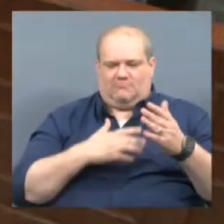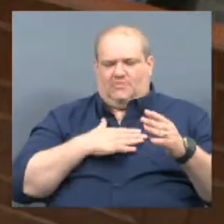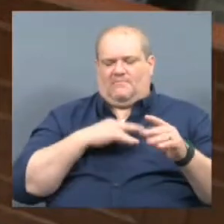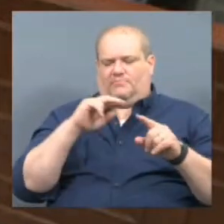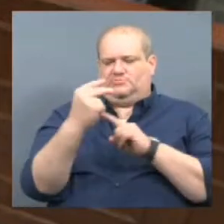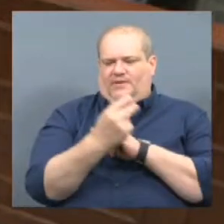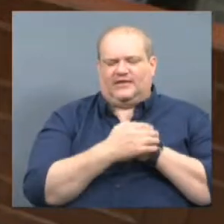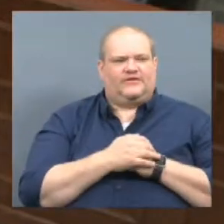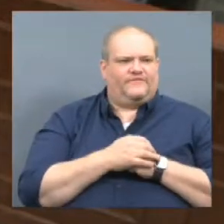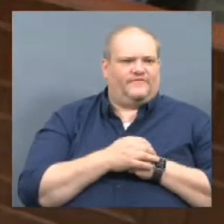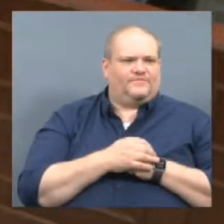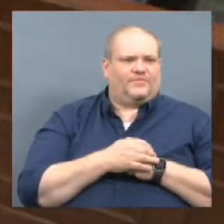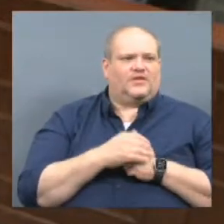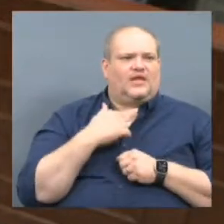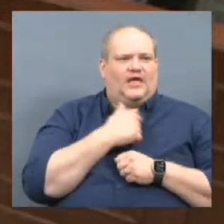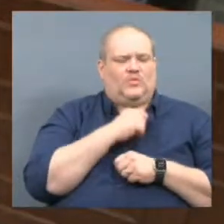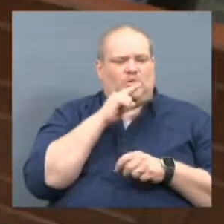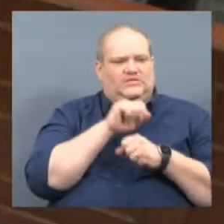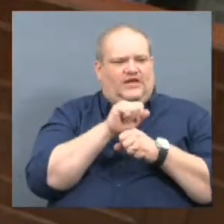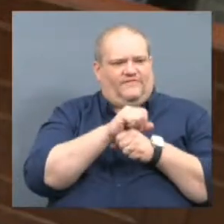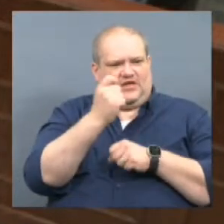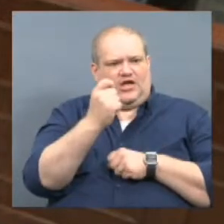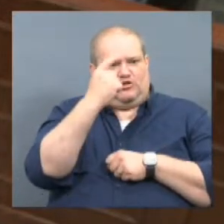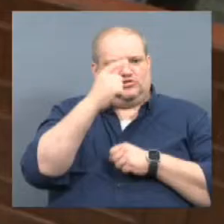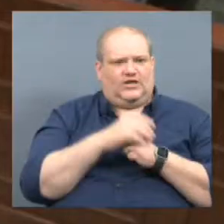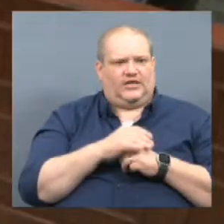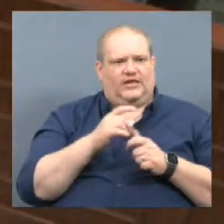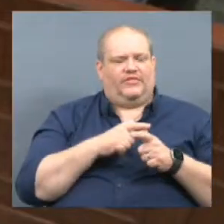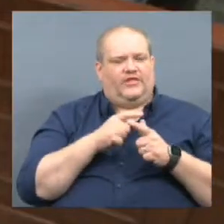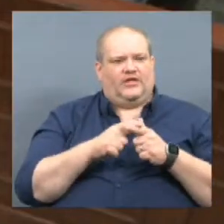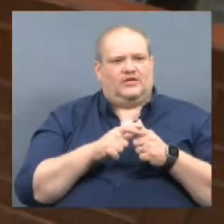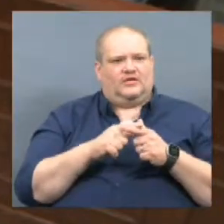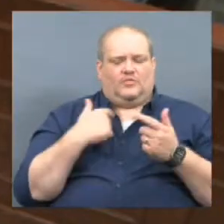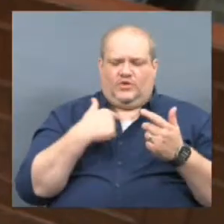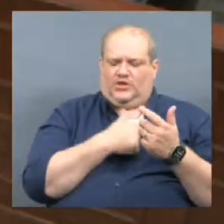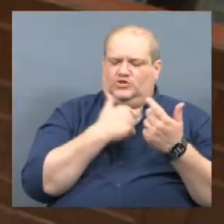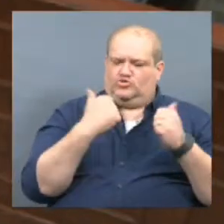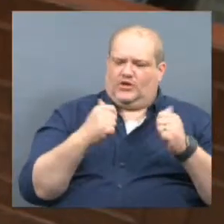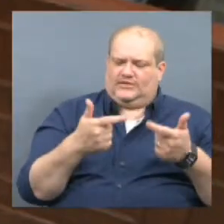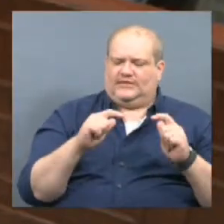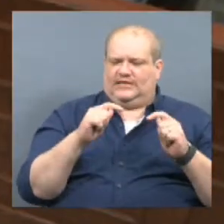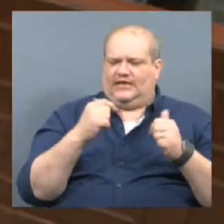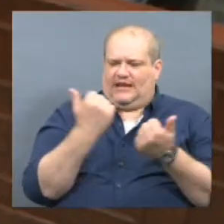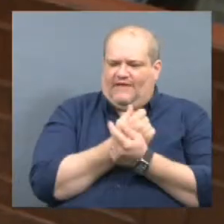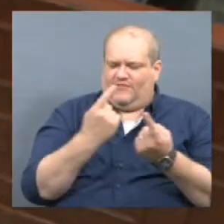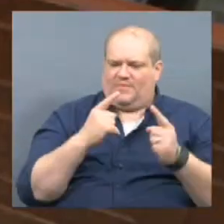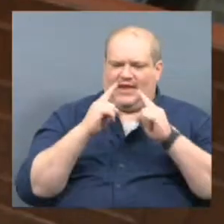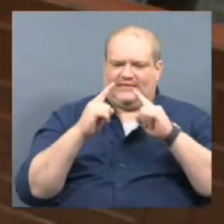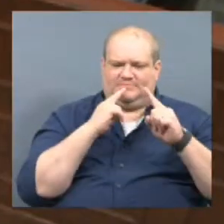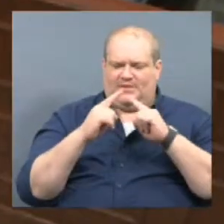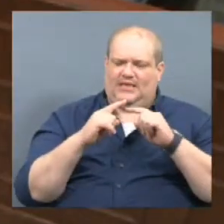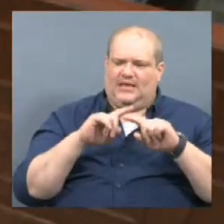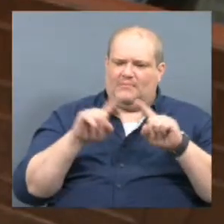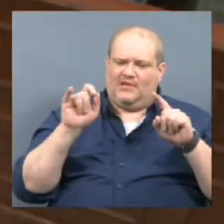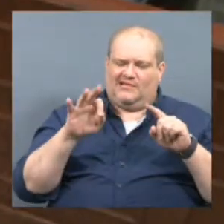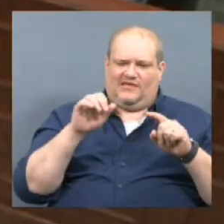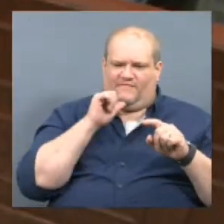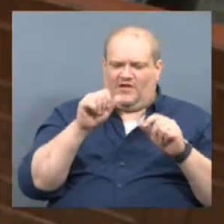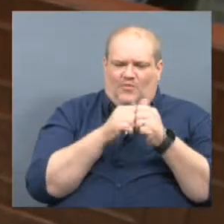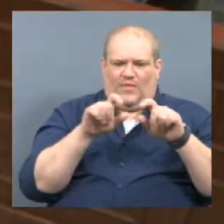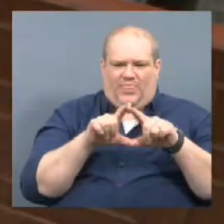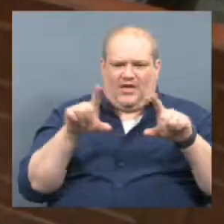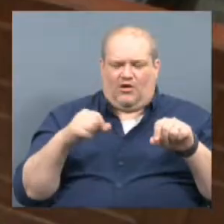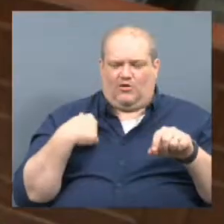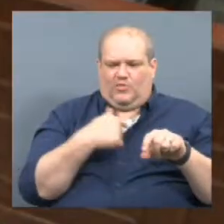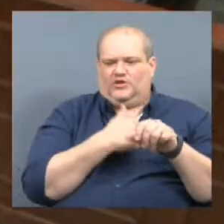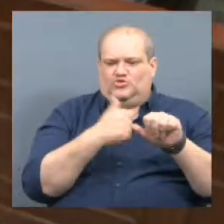Yeah. You know, we definitely understand. We try to let everybody speak. And but if they're not with a car,